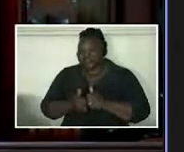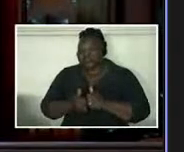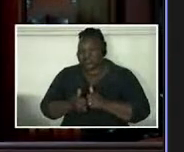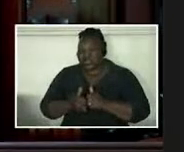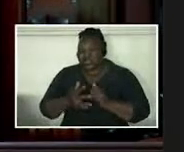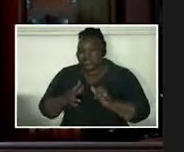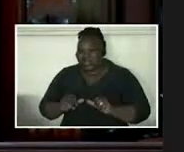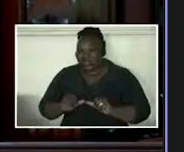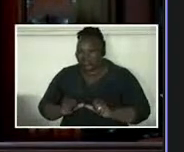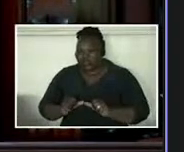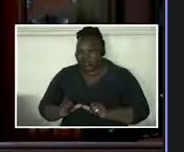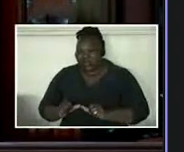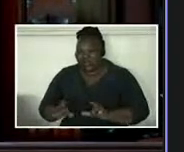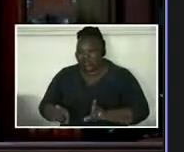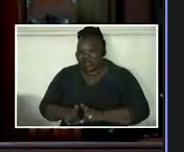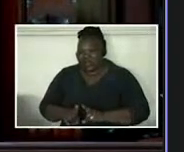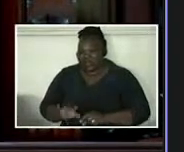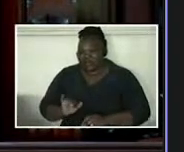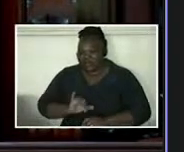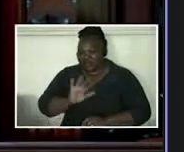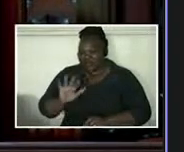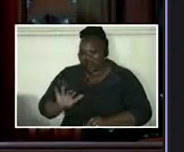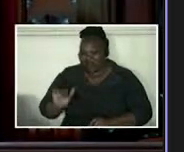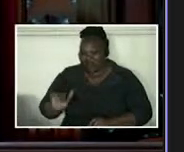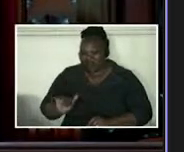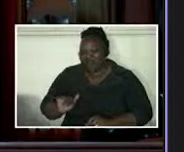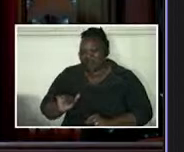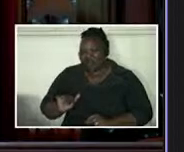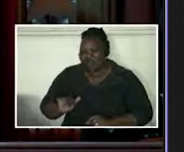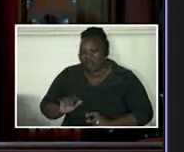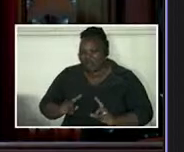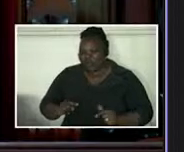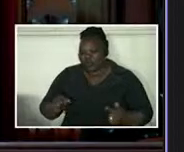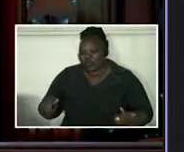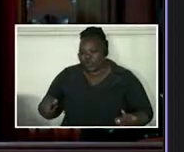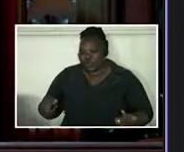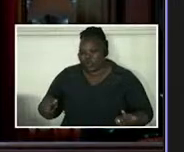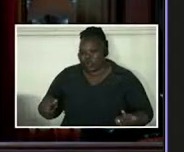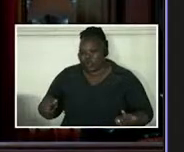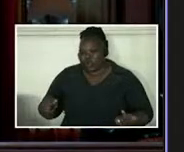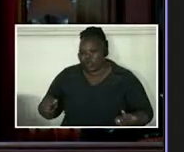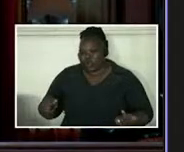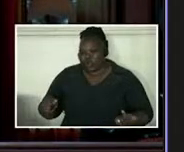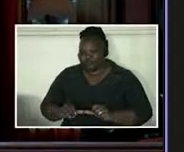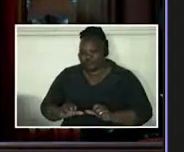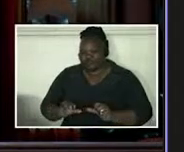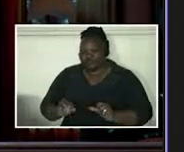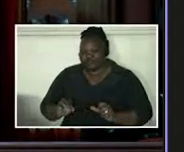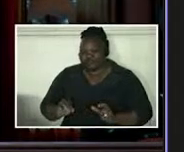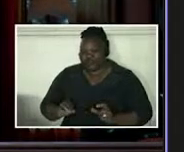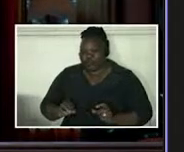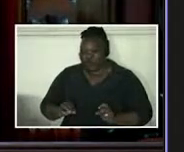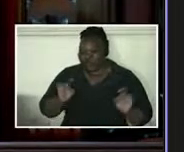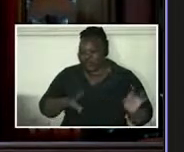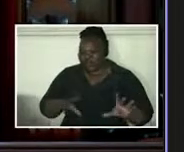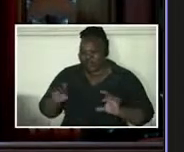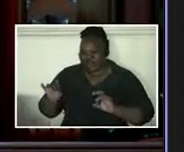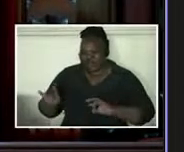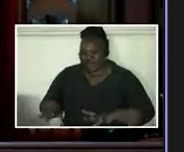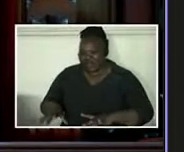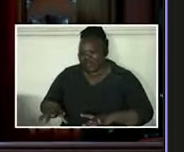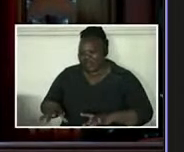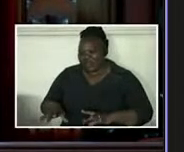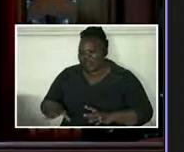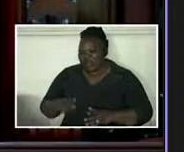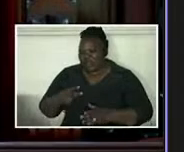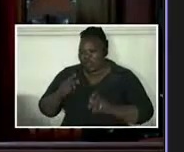countries south africa also could not escape the pandemic we have suffered both the loss of livelihoods and loss